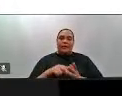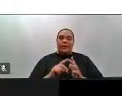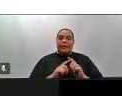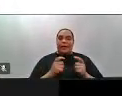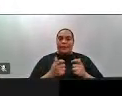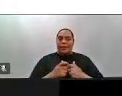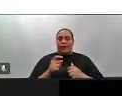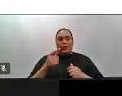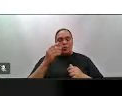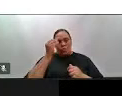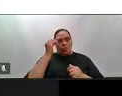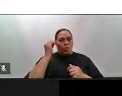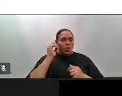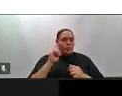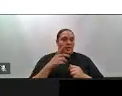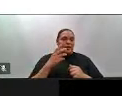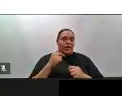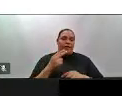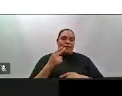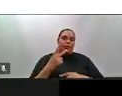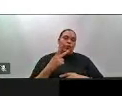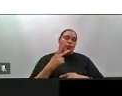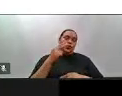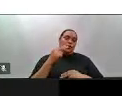should note that there are 2 2